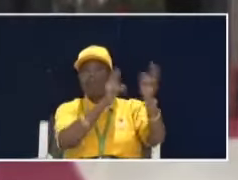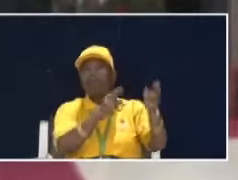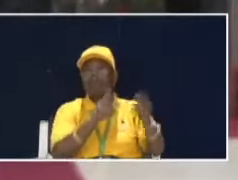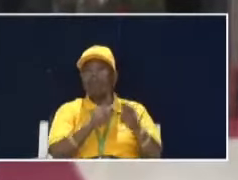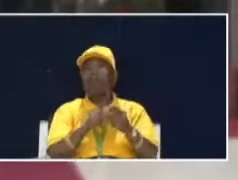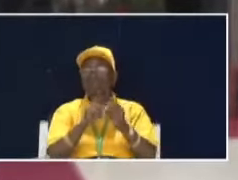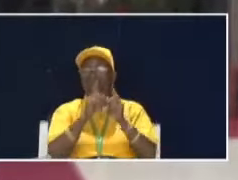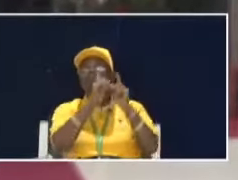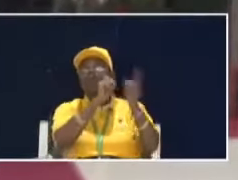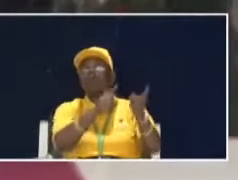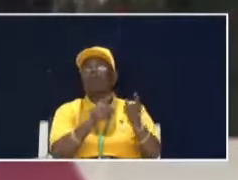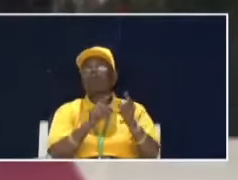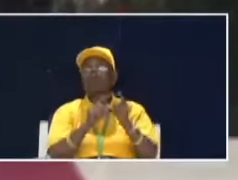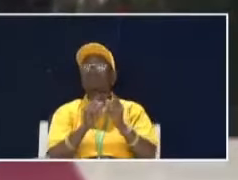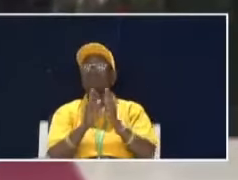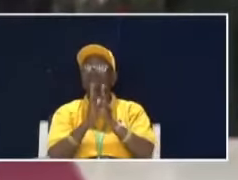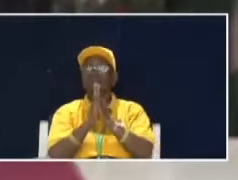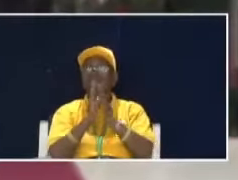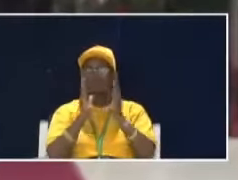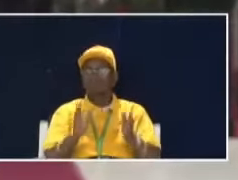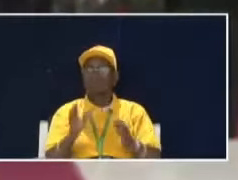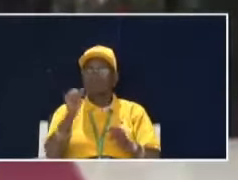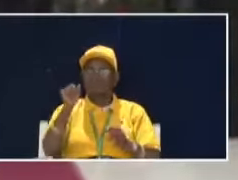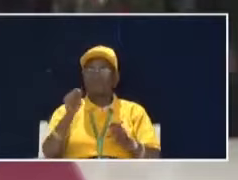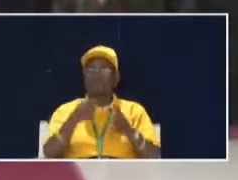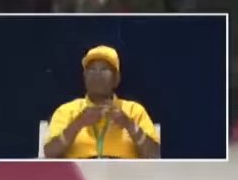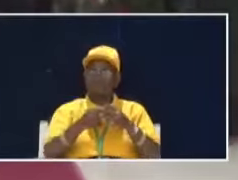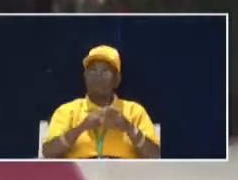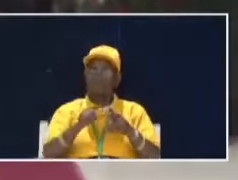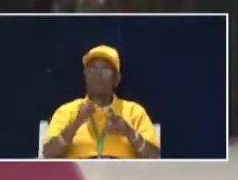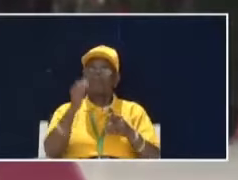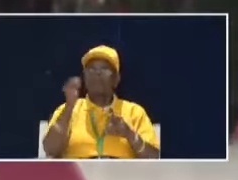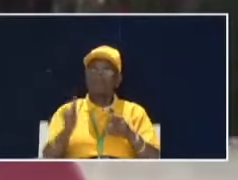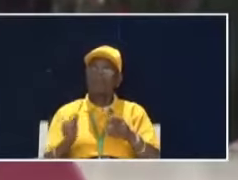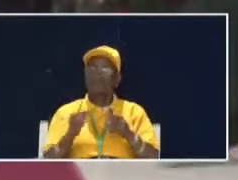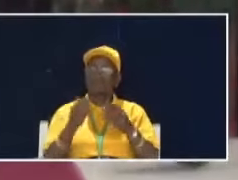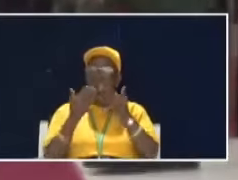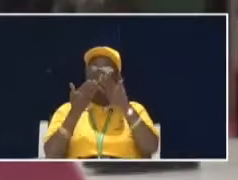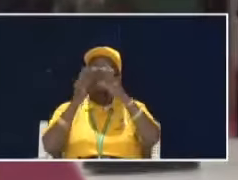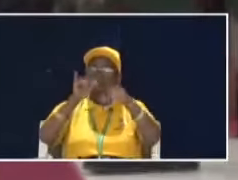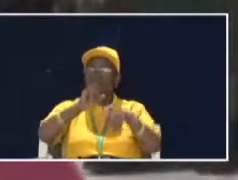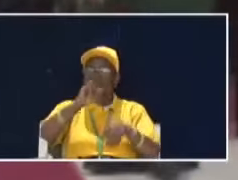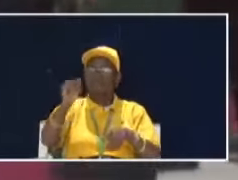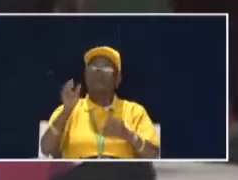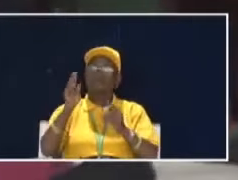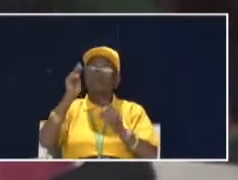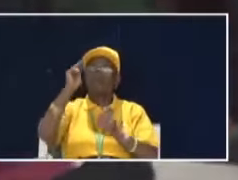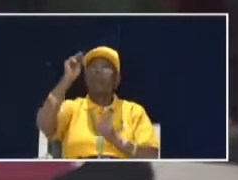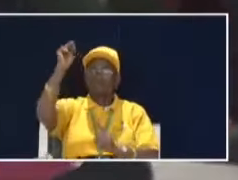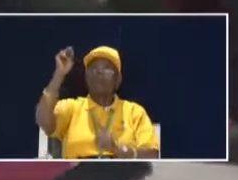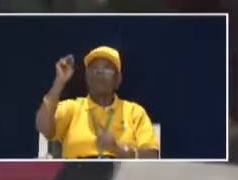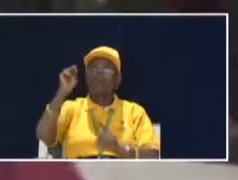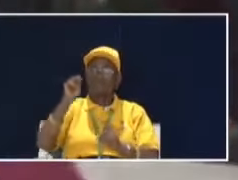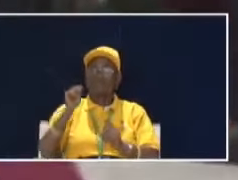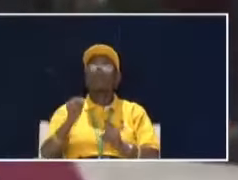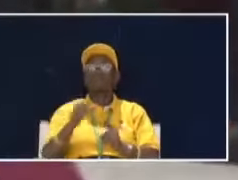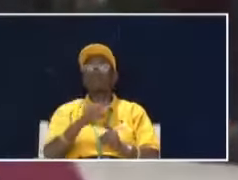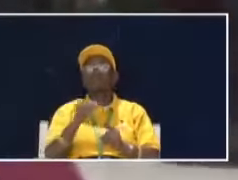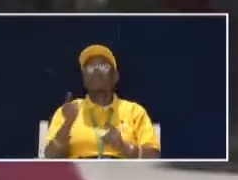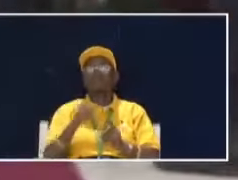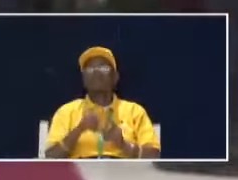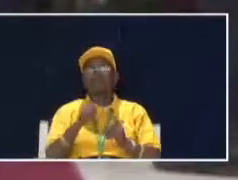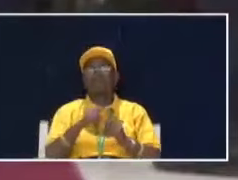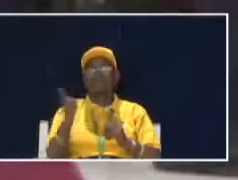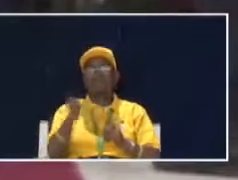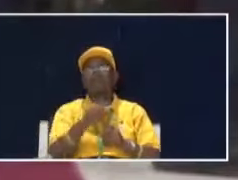You start by thanking Him, and then you take your prayer points one by one.